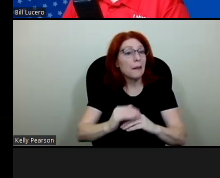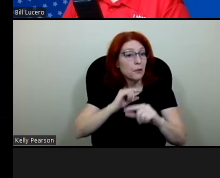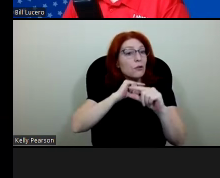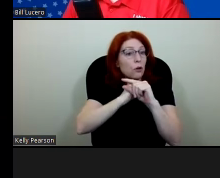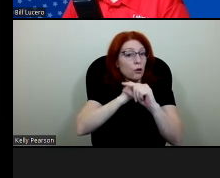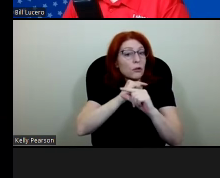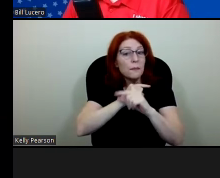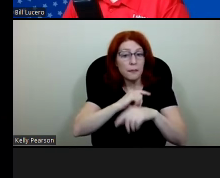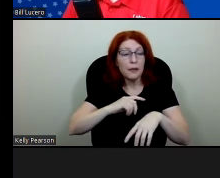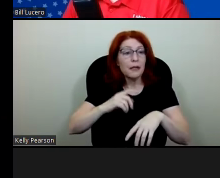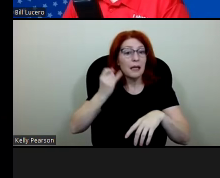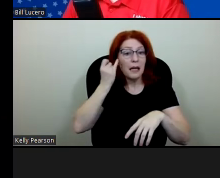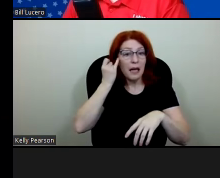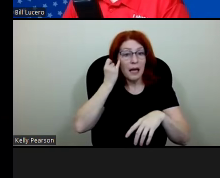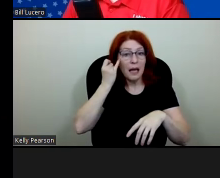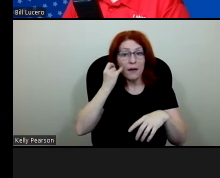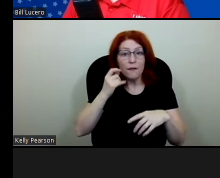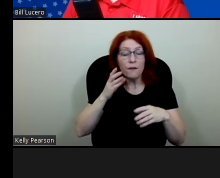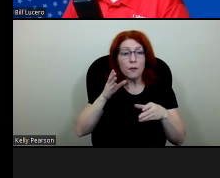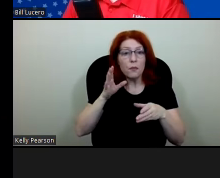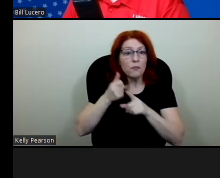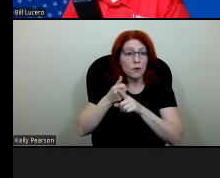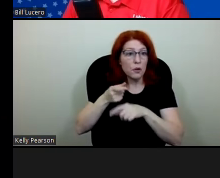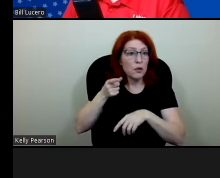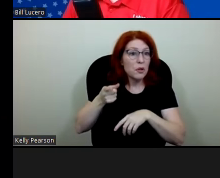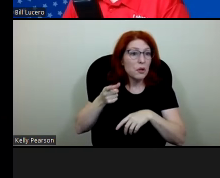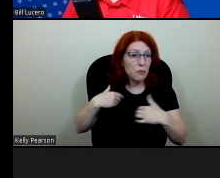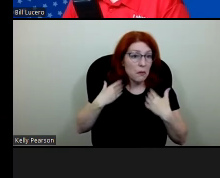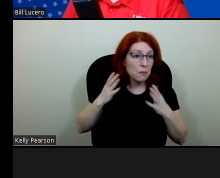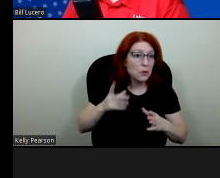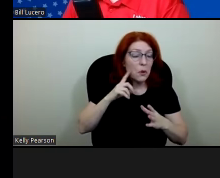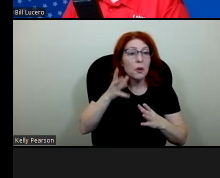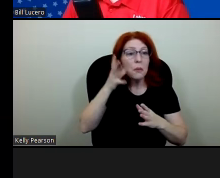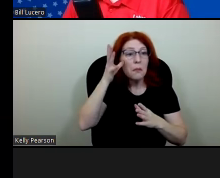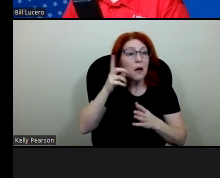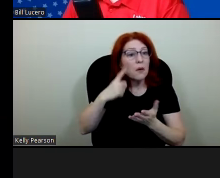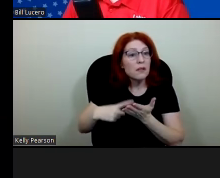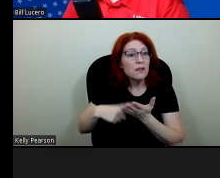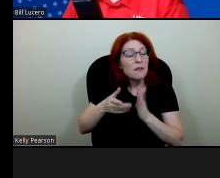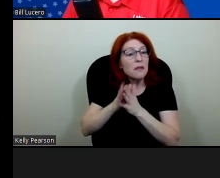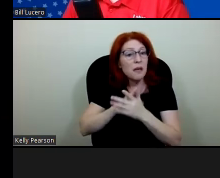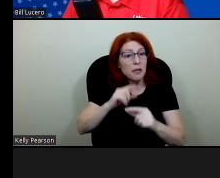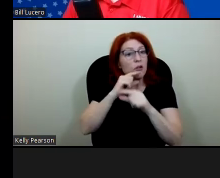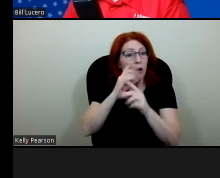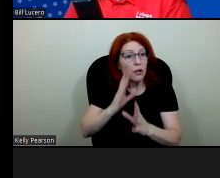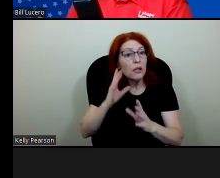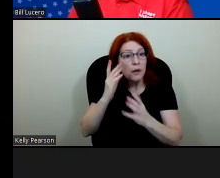you are a young person and you and your parents or someone's discussing about becoming your guardian, you can go before the judge and